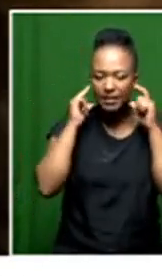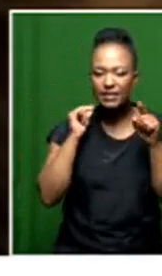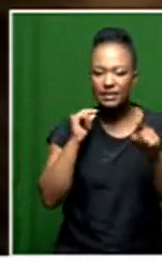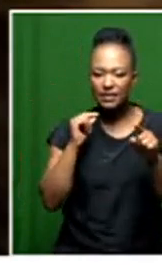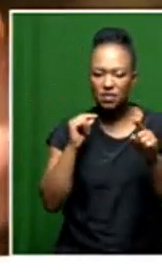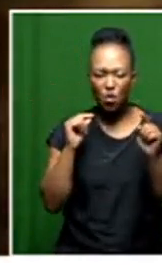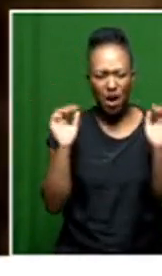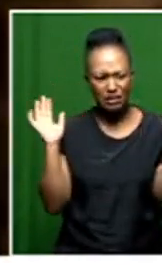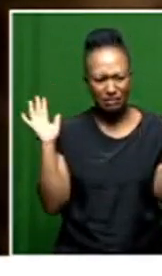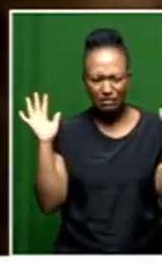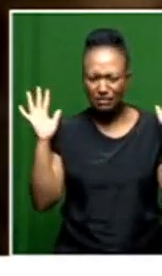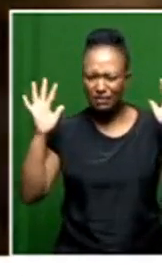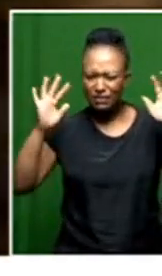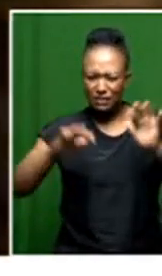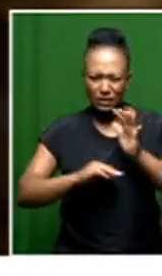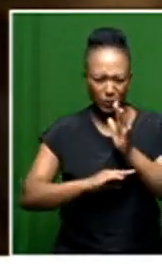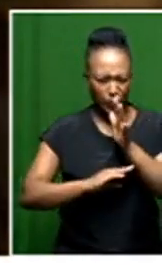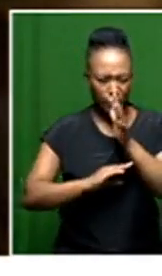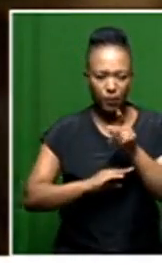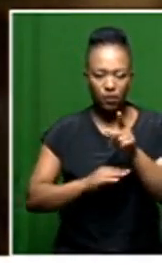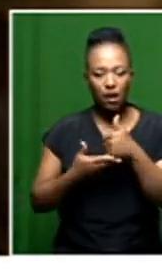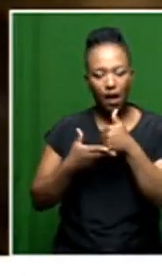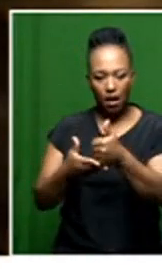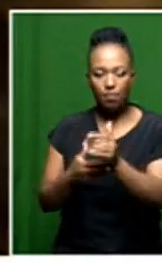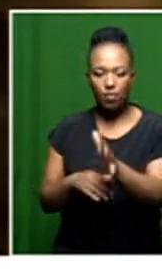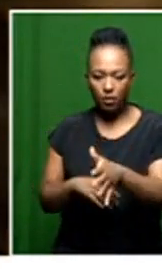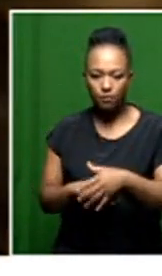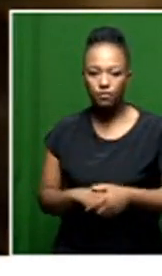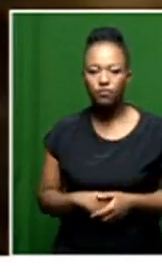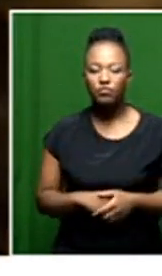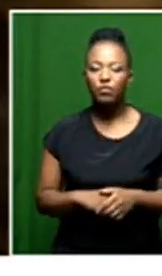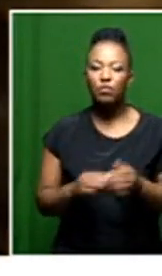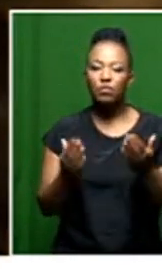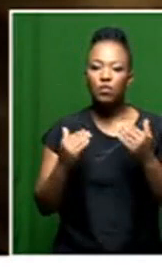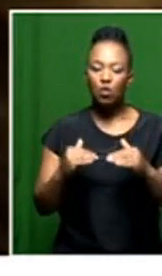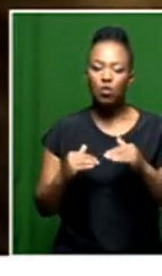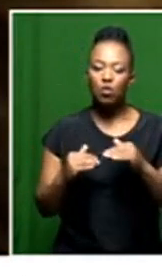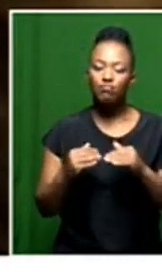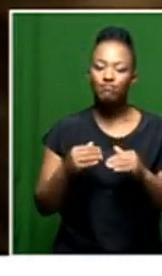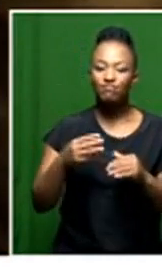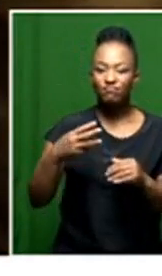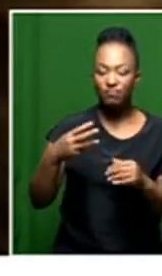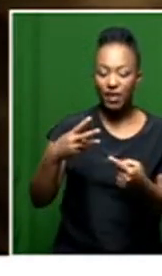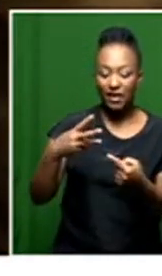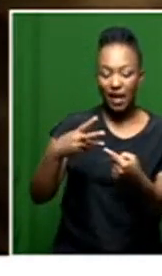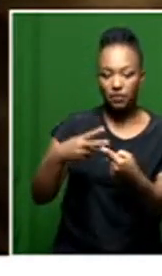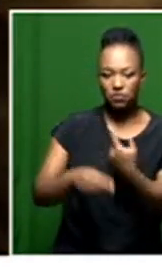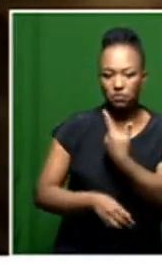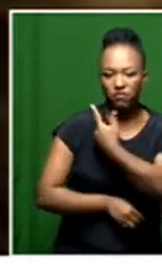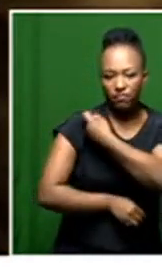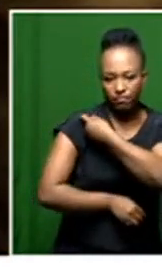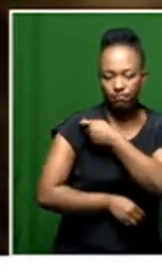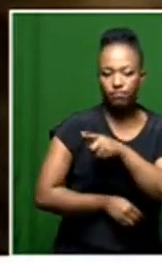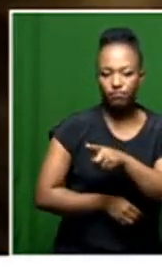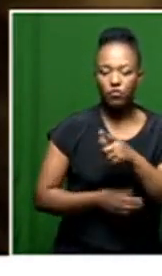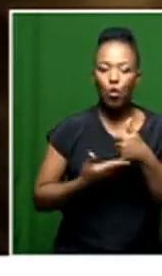it's crowded, when you're close to each other, it will help. And when places are less ventilated. And third thing is vaccination, because it